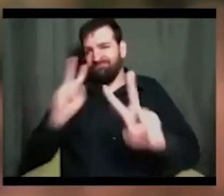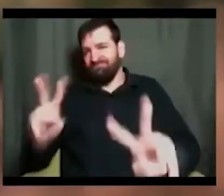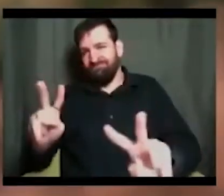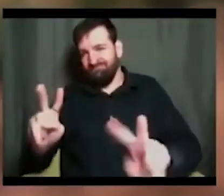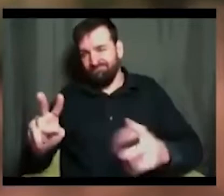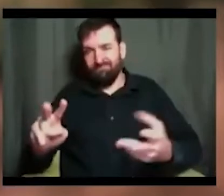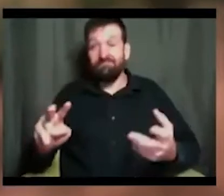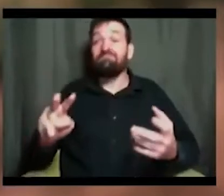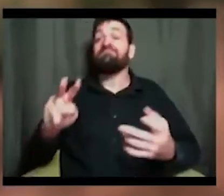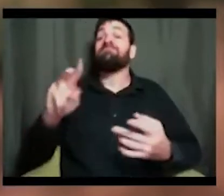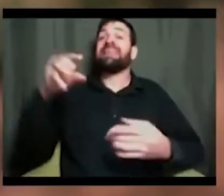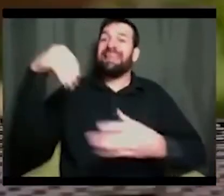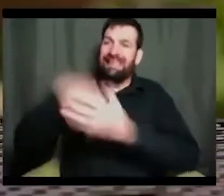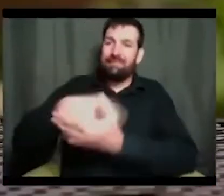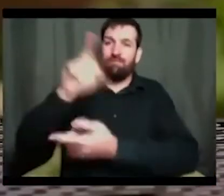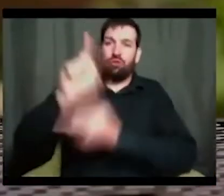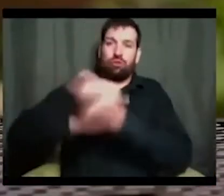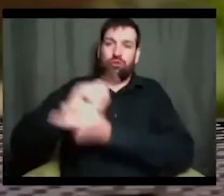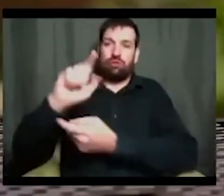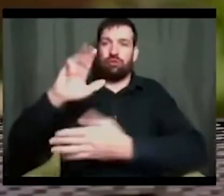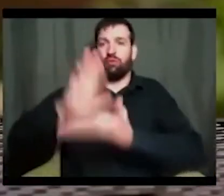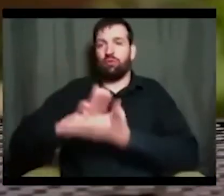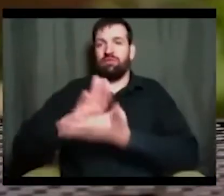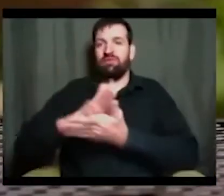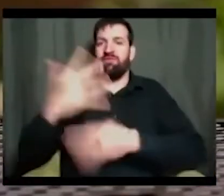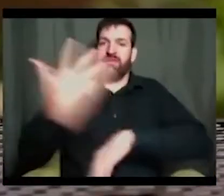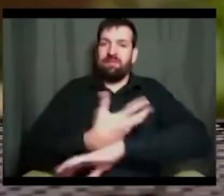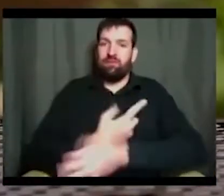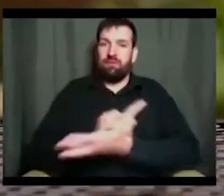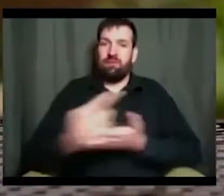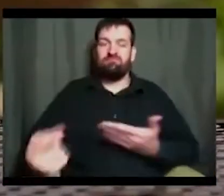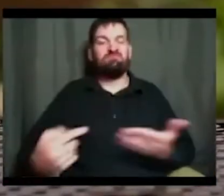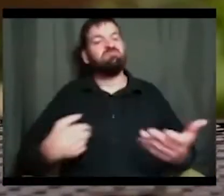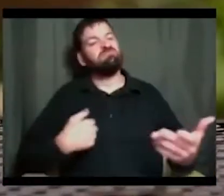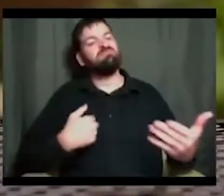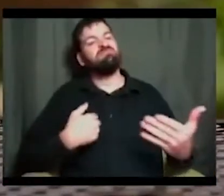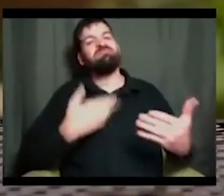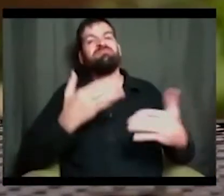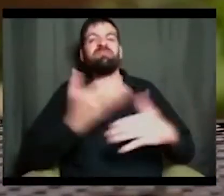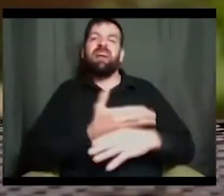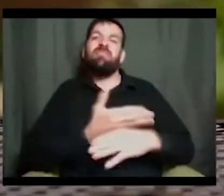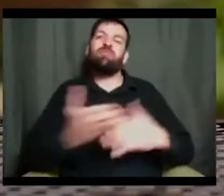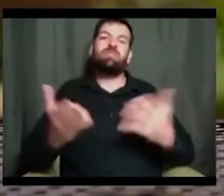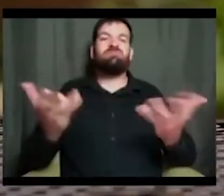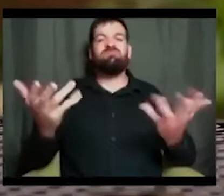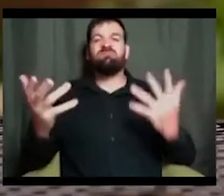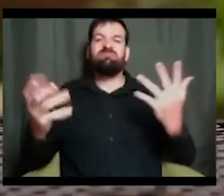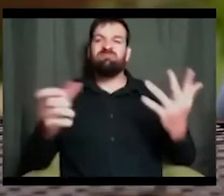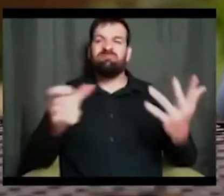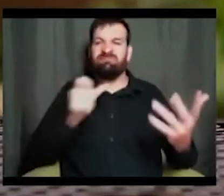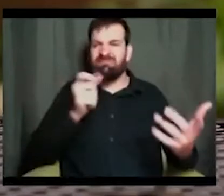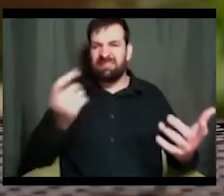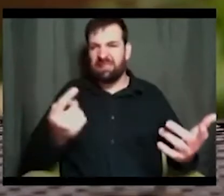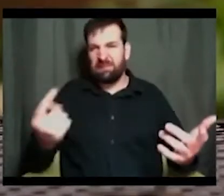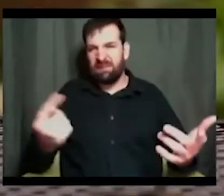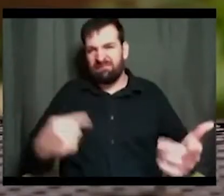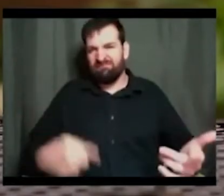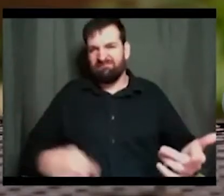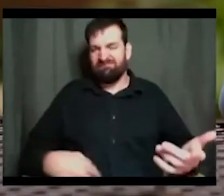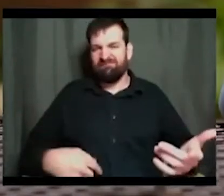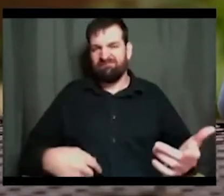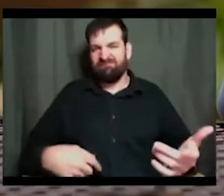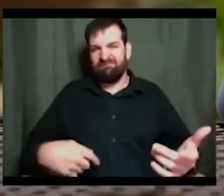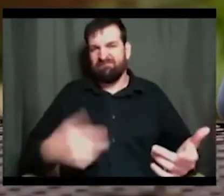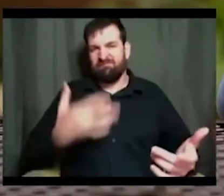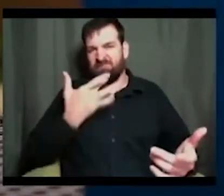in-person school 5 days a week. I give it an average rating so far, but it's not something that would be a preferred